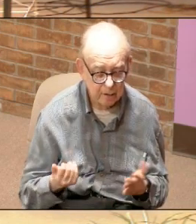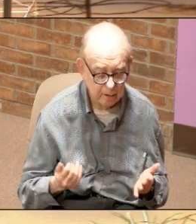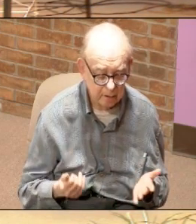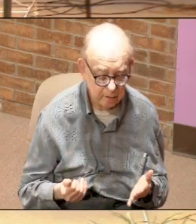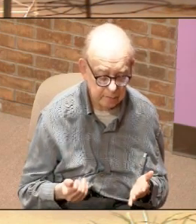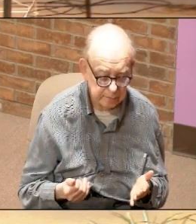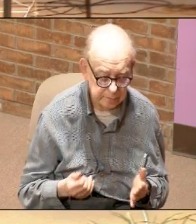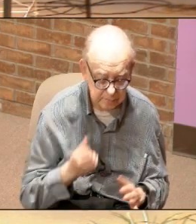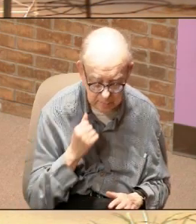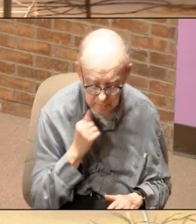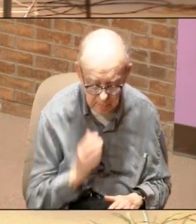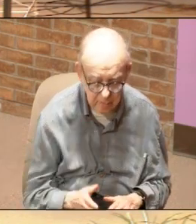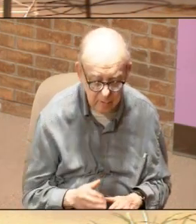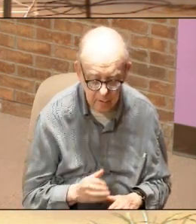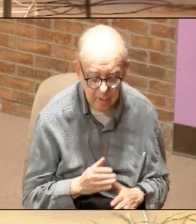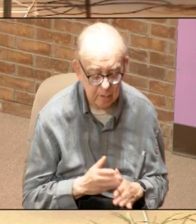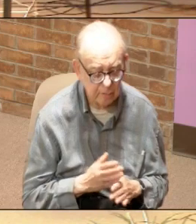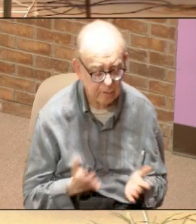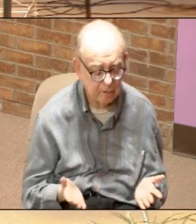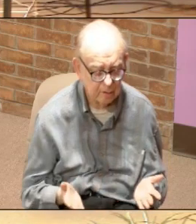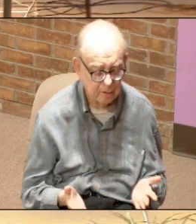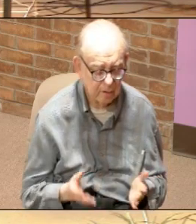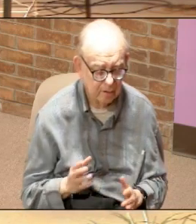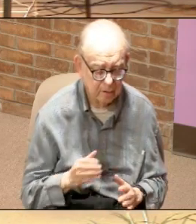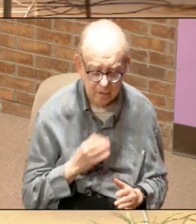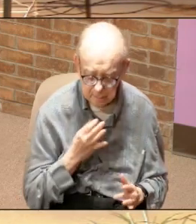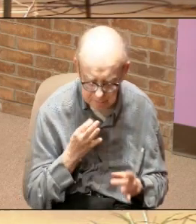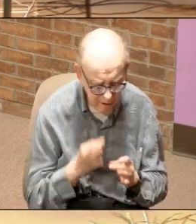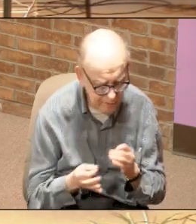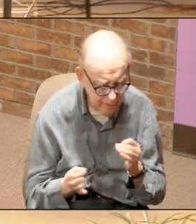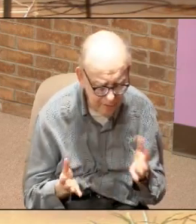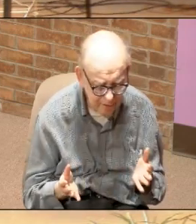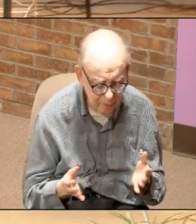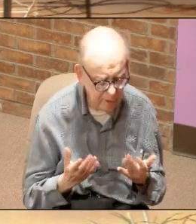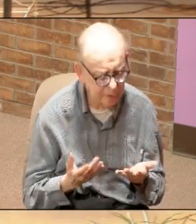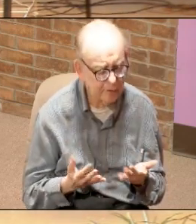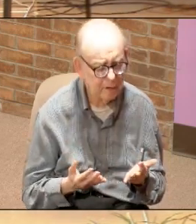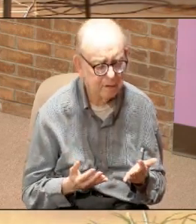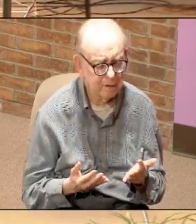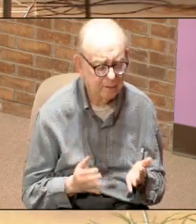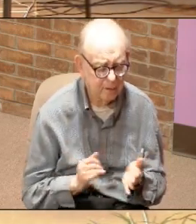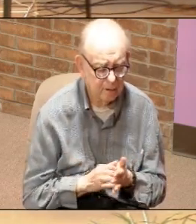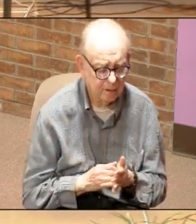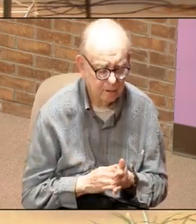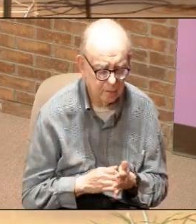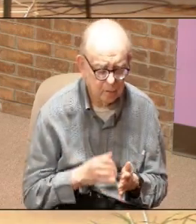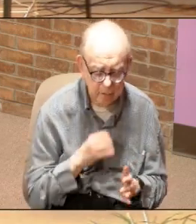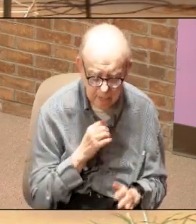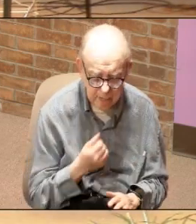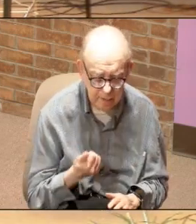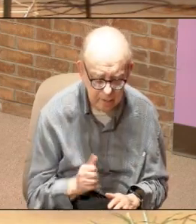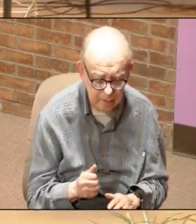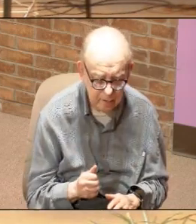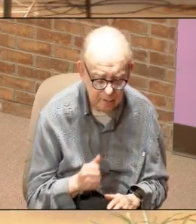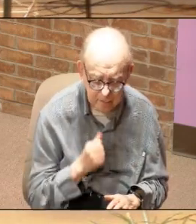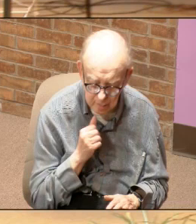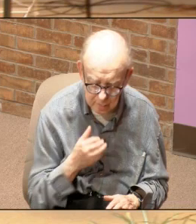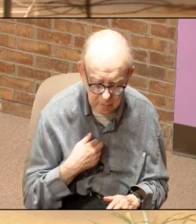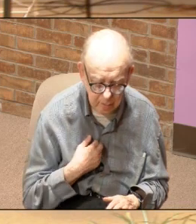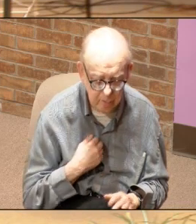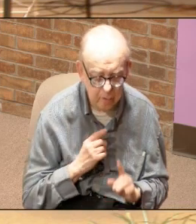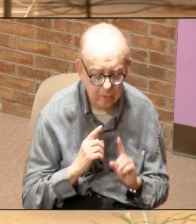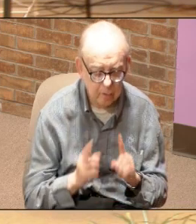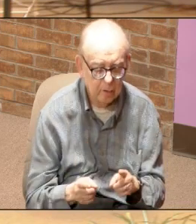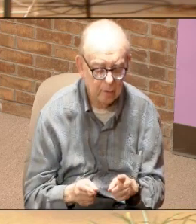She hadn't shared hers. And I thought, not fair. Hold on a minute. That 10-year-old doesn't have to